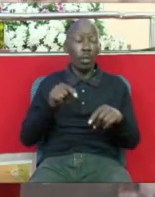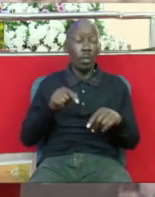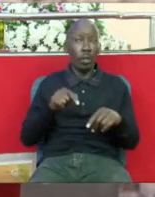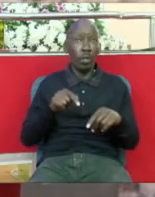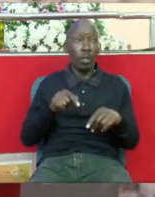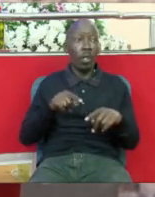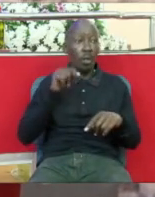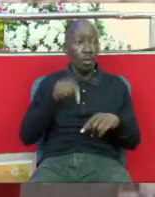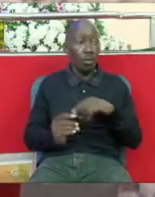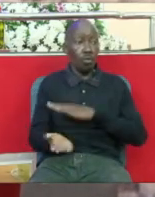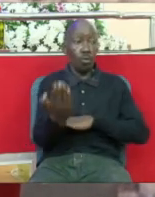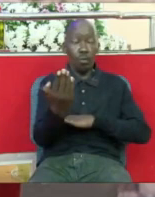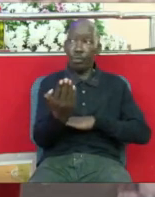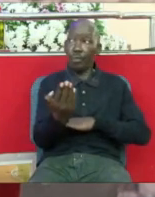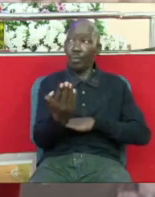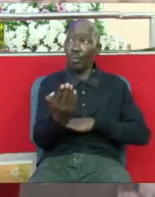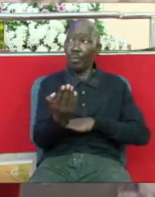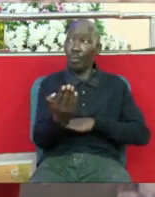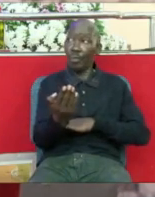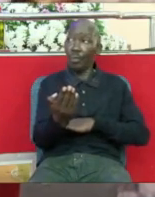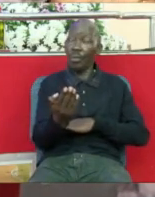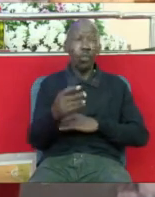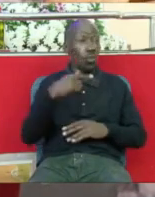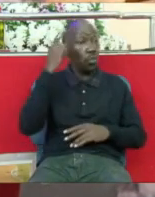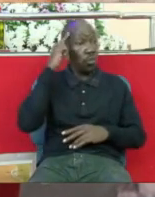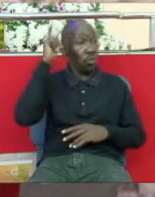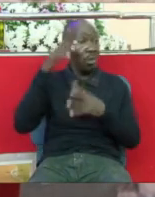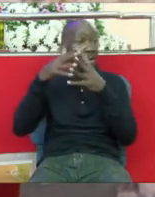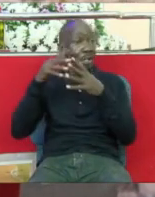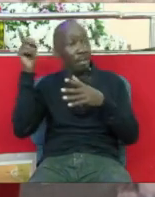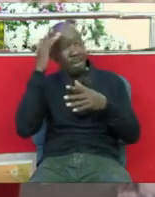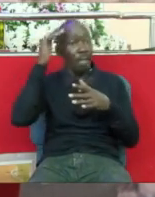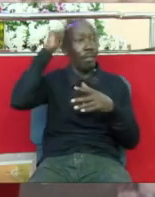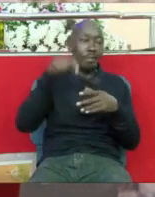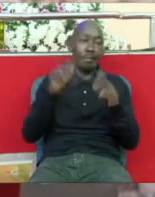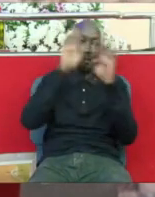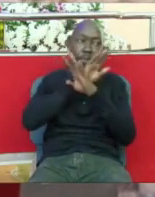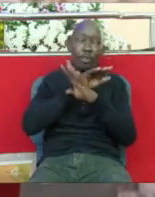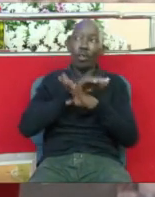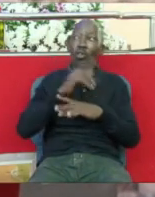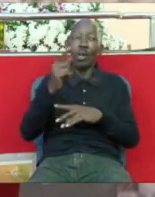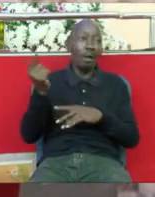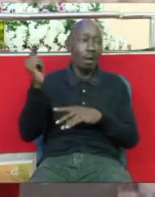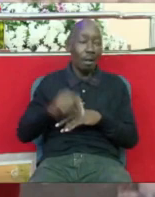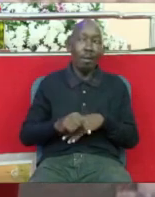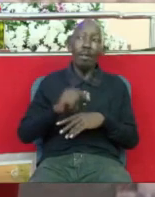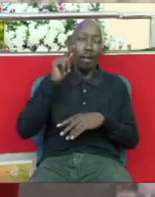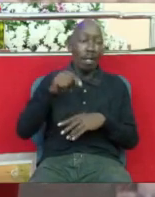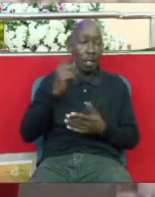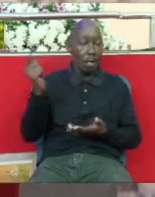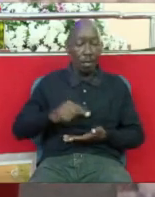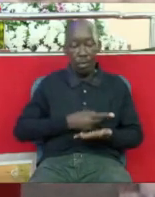This morning. Asubuhi ya leo. Wajua kwetu ni usiku. And I only came this week. Na alikuja juma